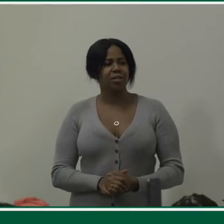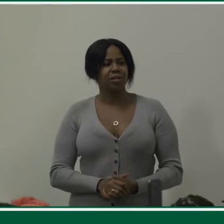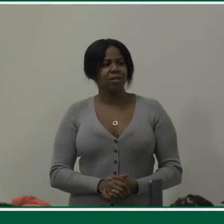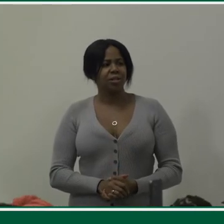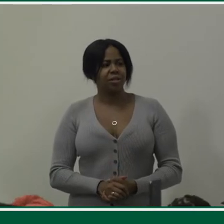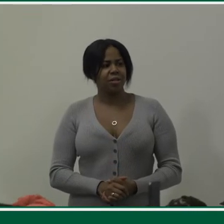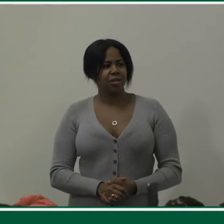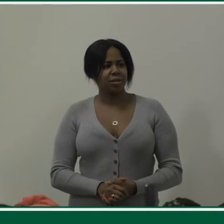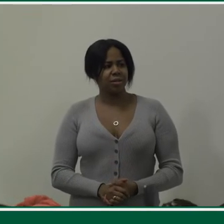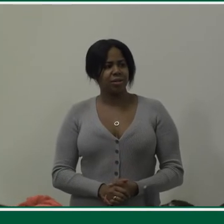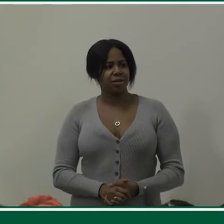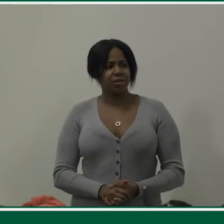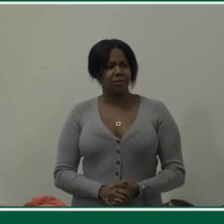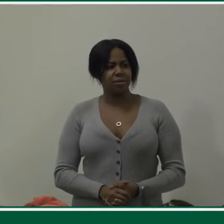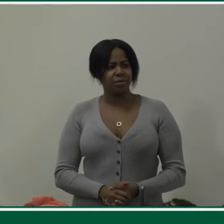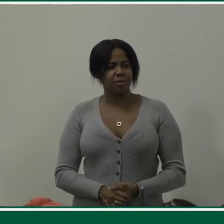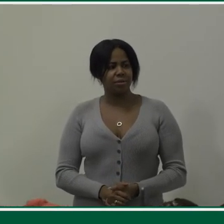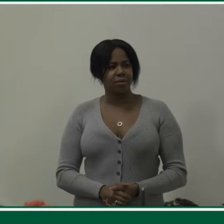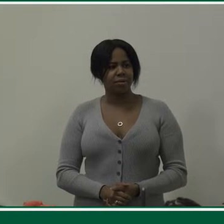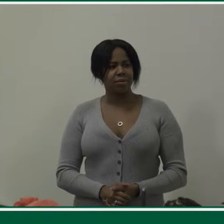Thank you.